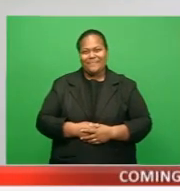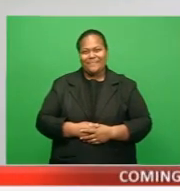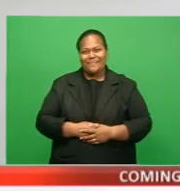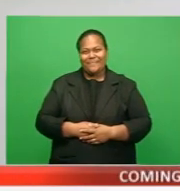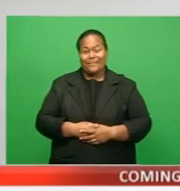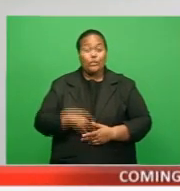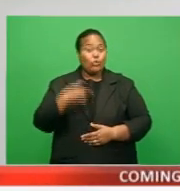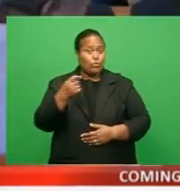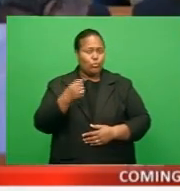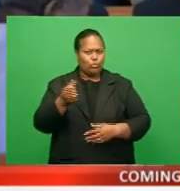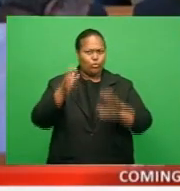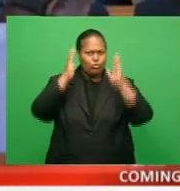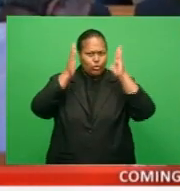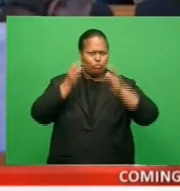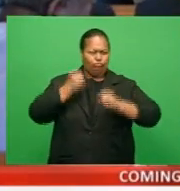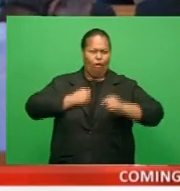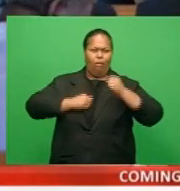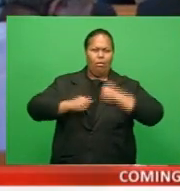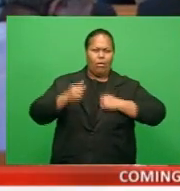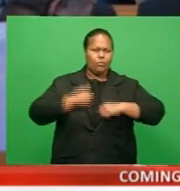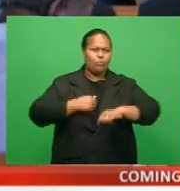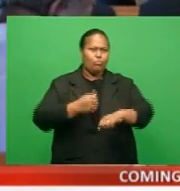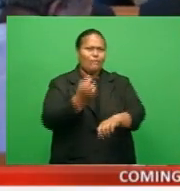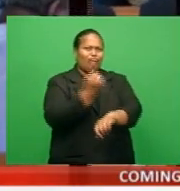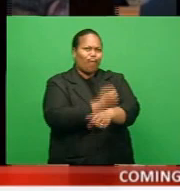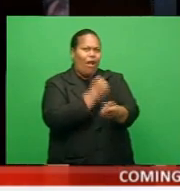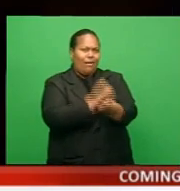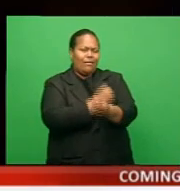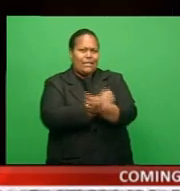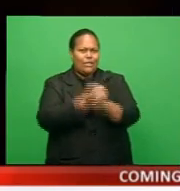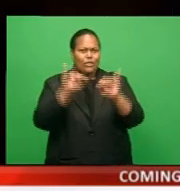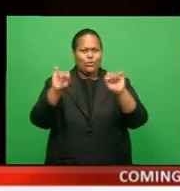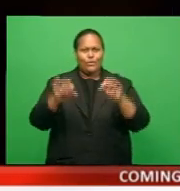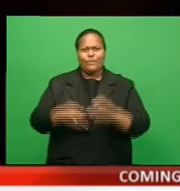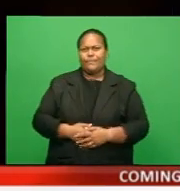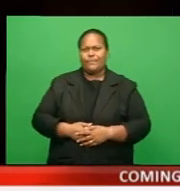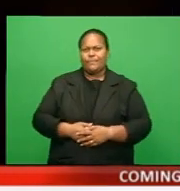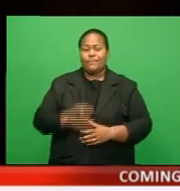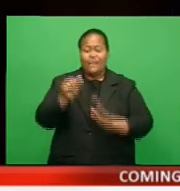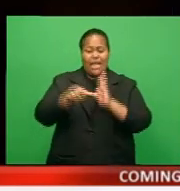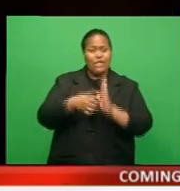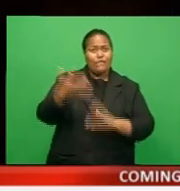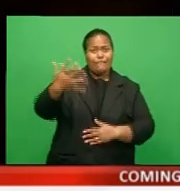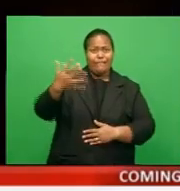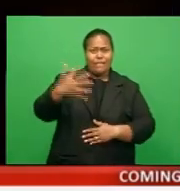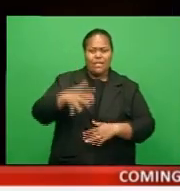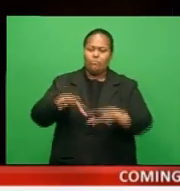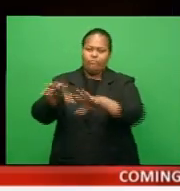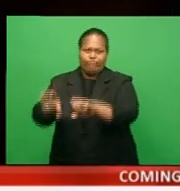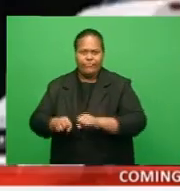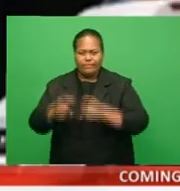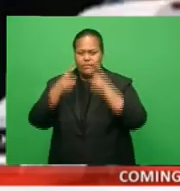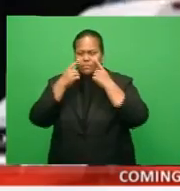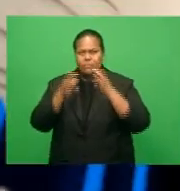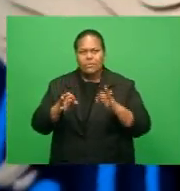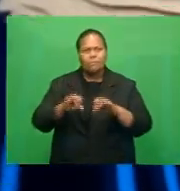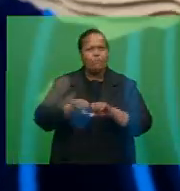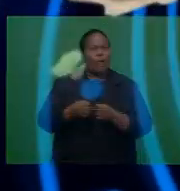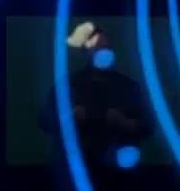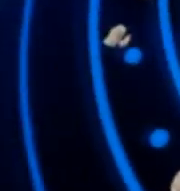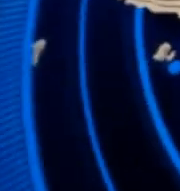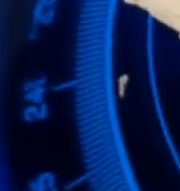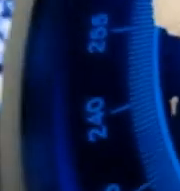Up ahead, church struggles with drug issues. And 15-year-old arrested for curfew breach.